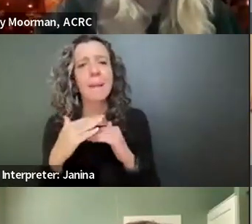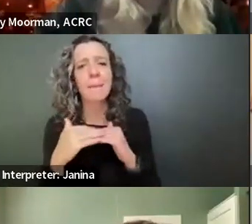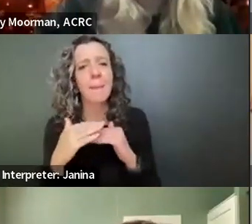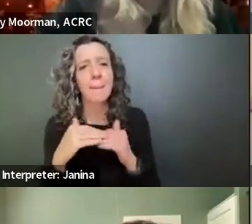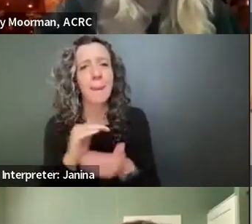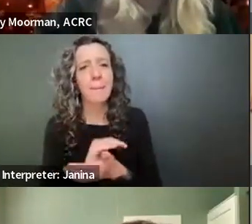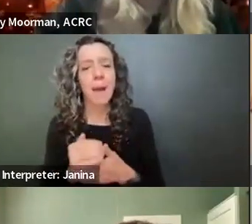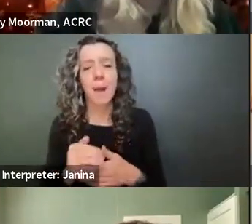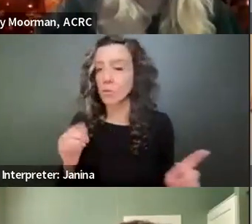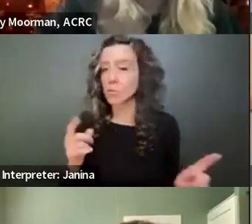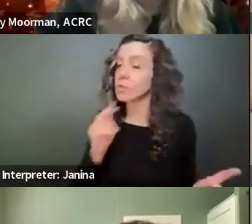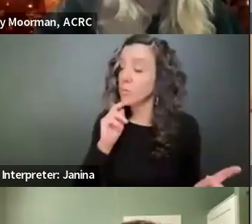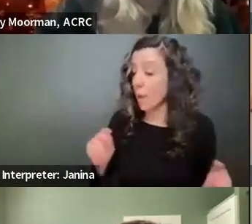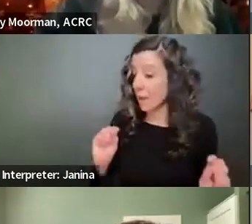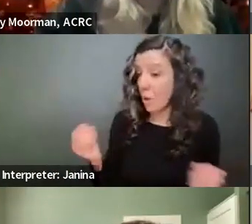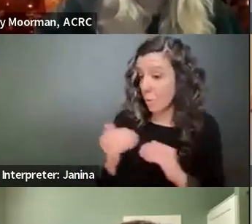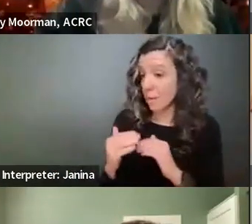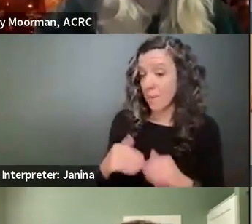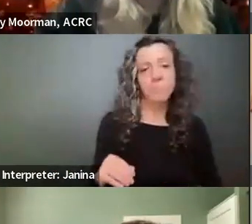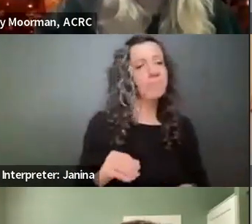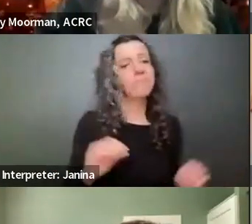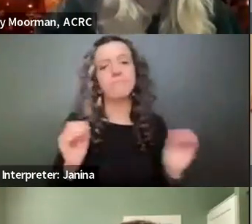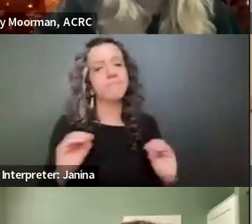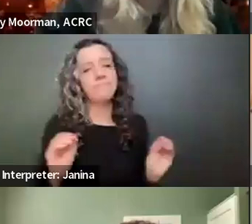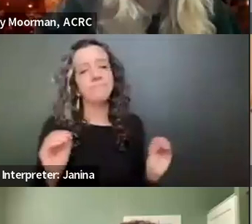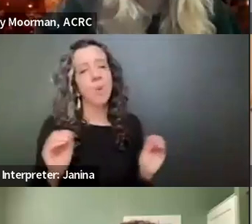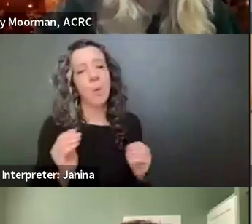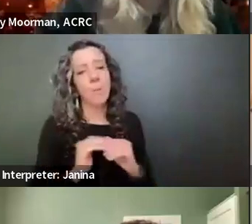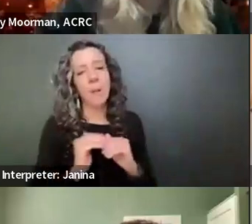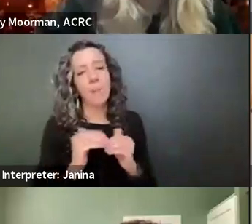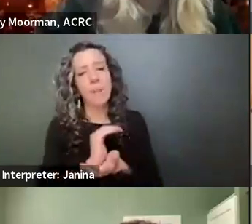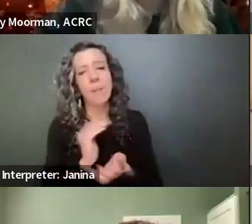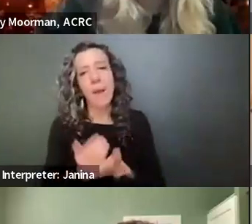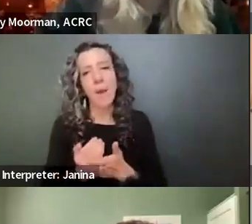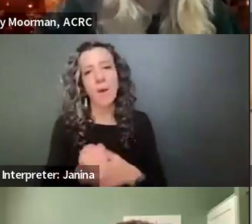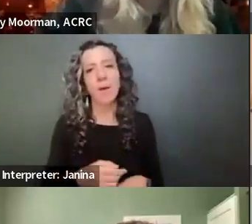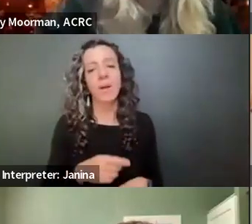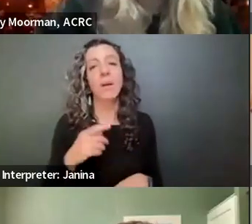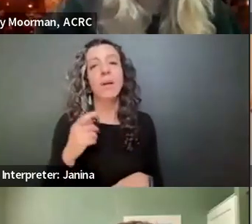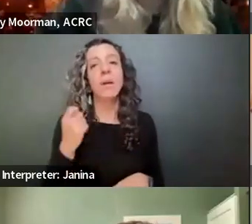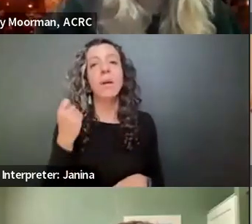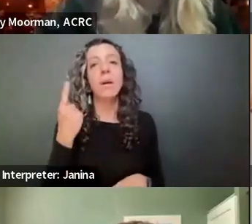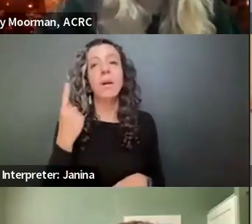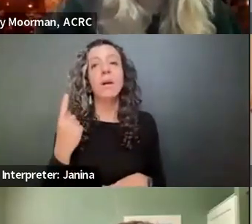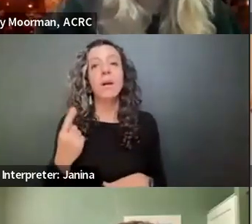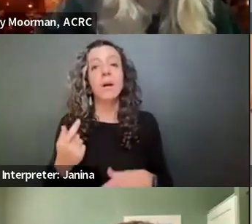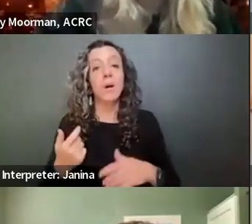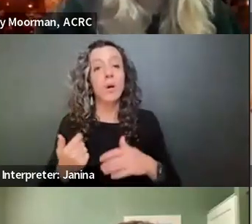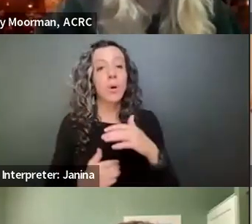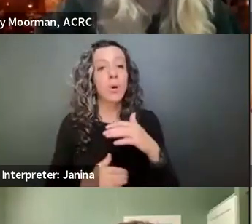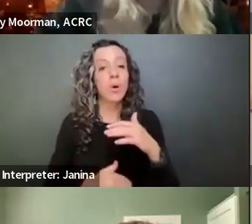Okay. Yeah. no minimum amount, but the most we can do